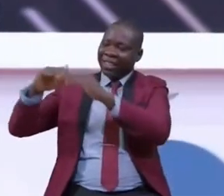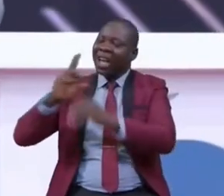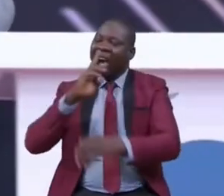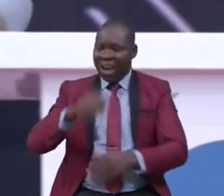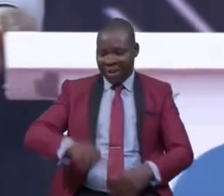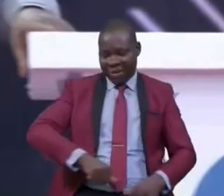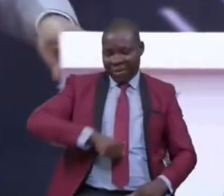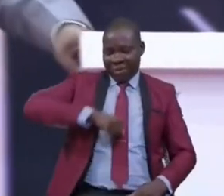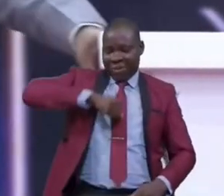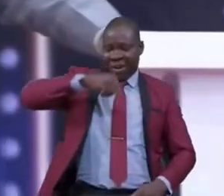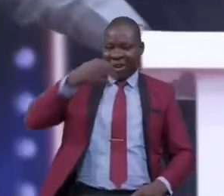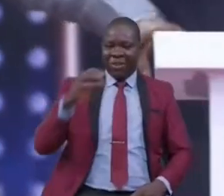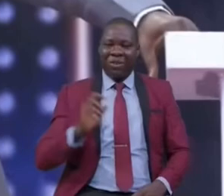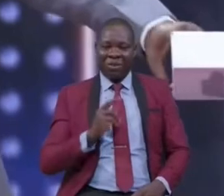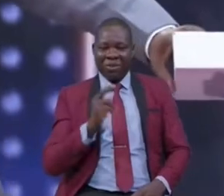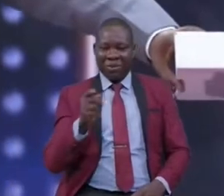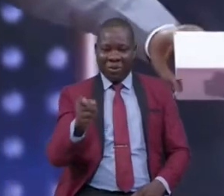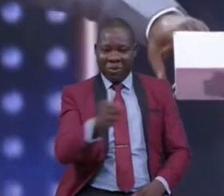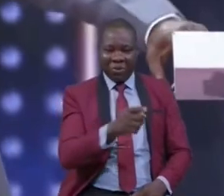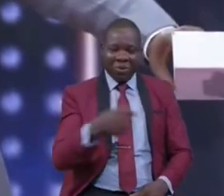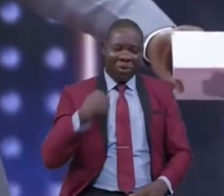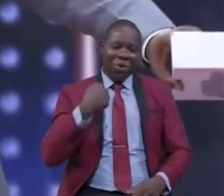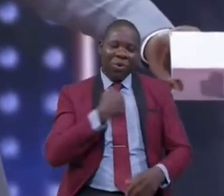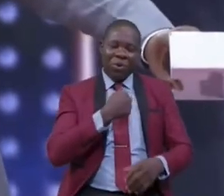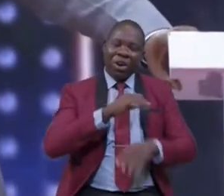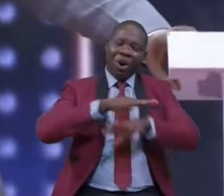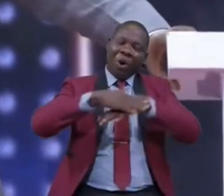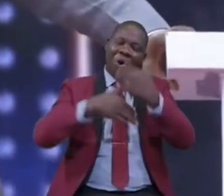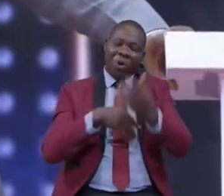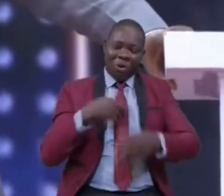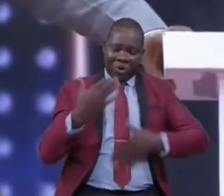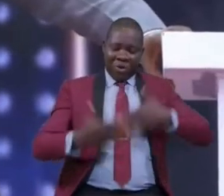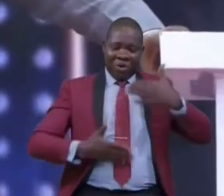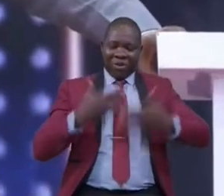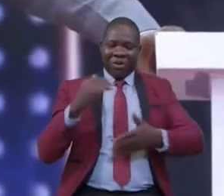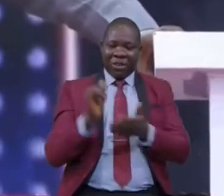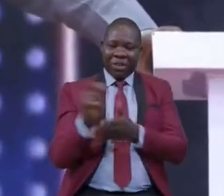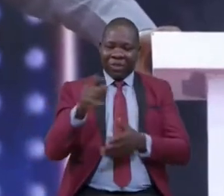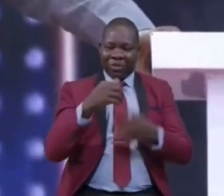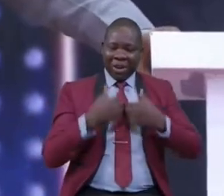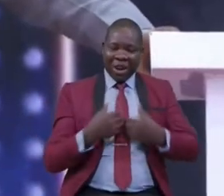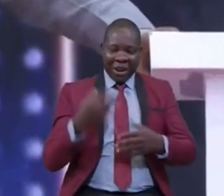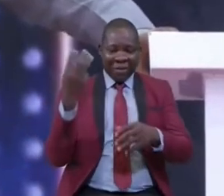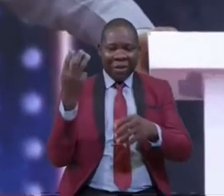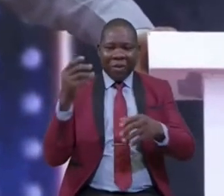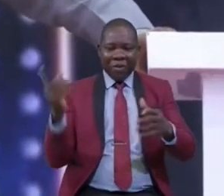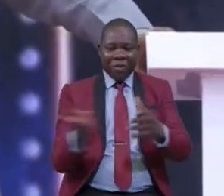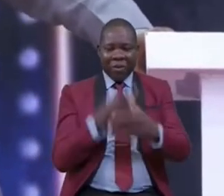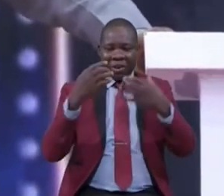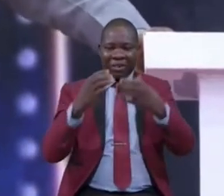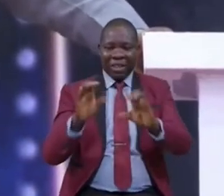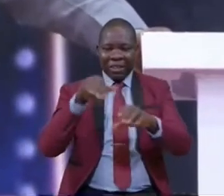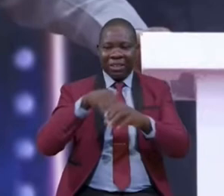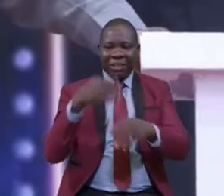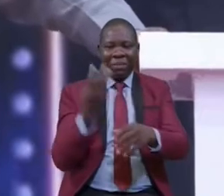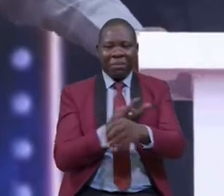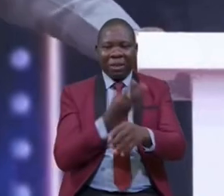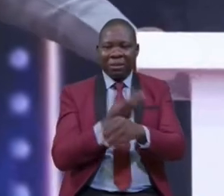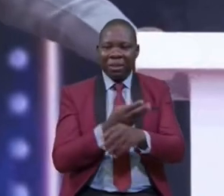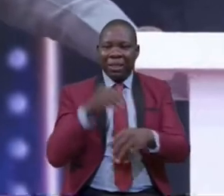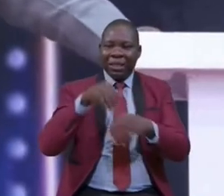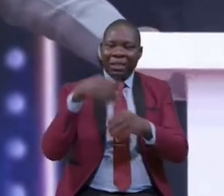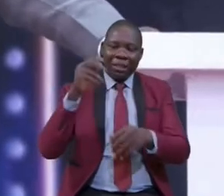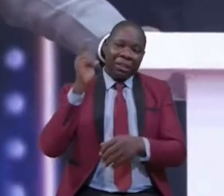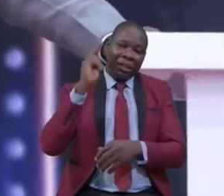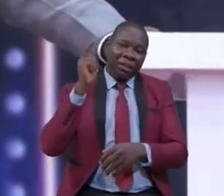first class mathematics." And they said, "In the history," that's what they told me, and they didn't know that, "in the history of